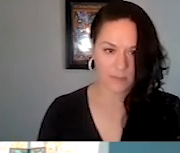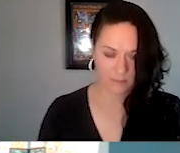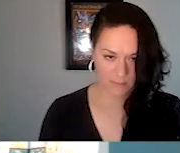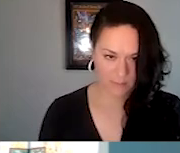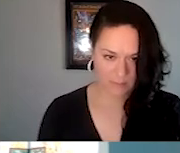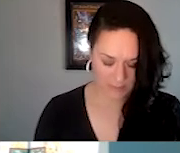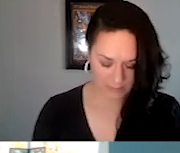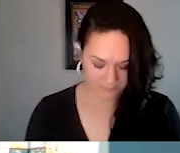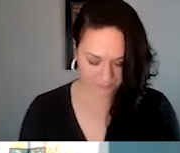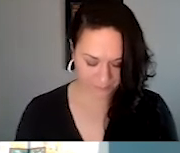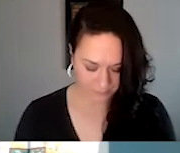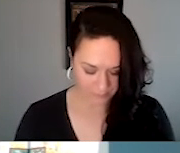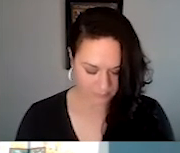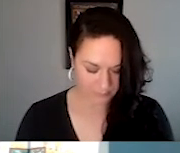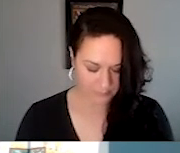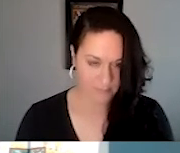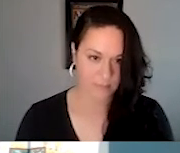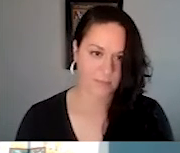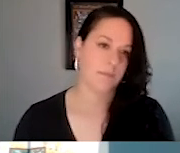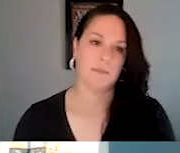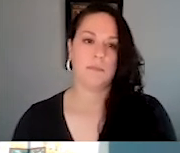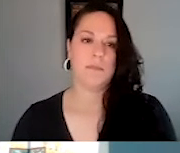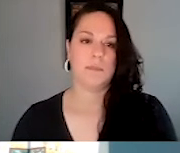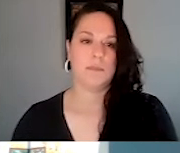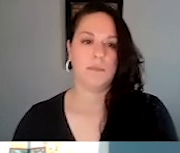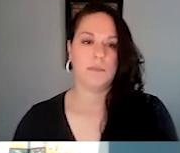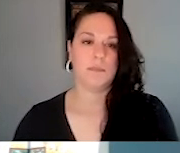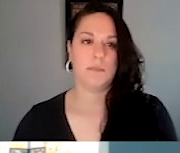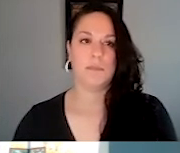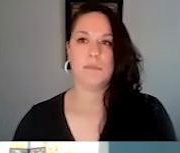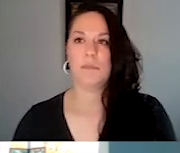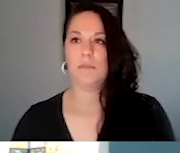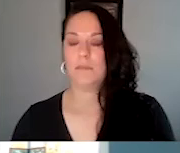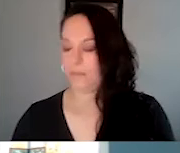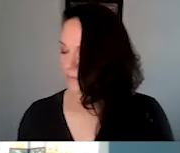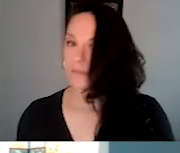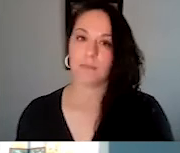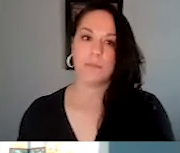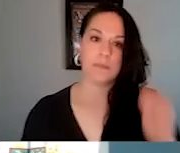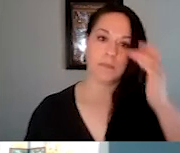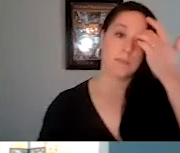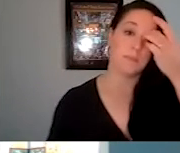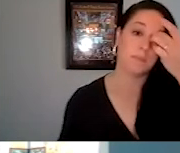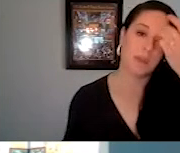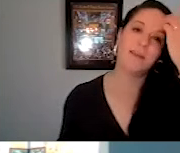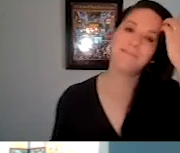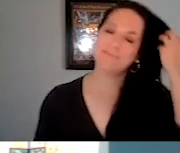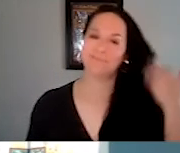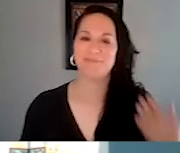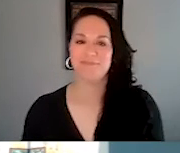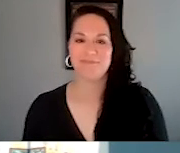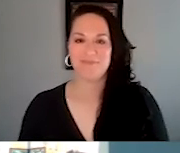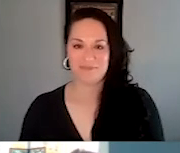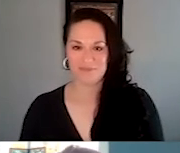More, this is Arkansas, Twisted Margarita, maximum strength. I don't know who they're appealing to. The